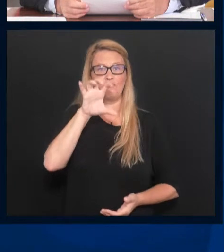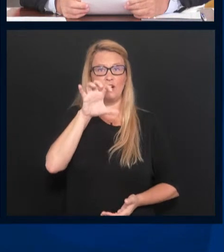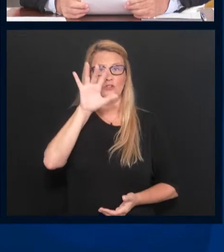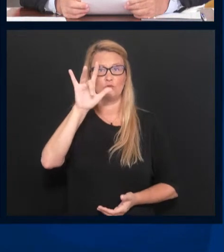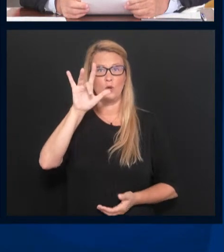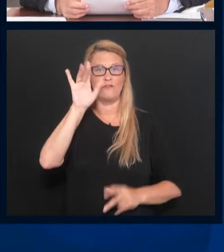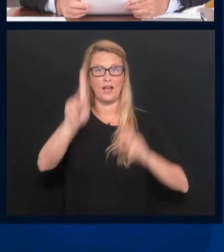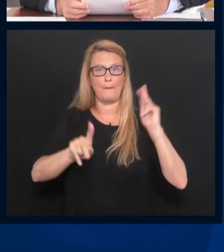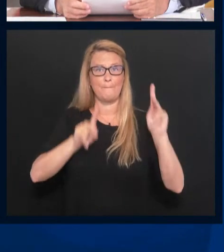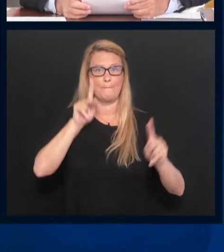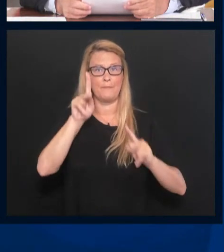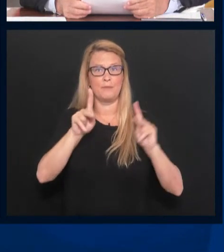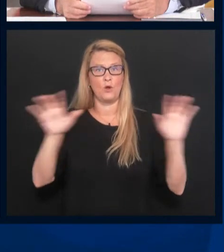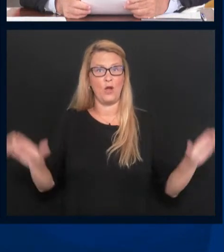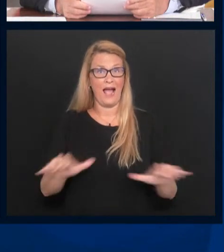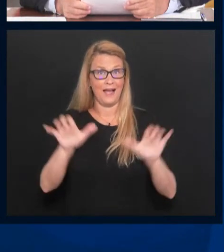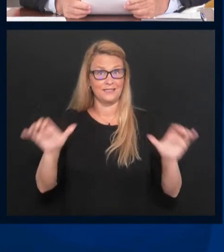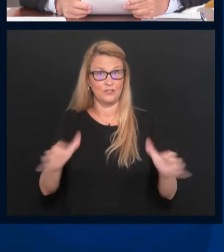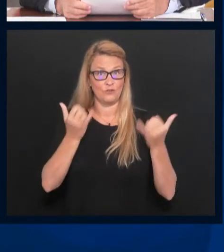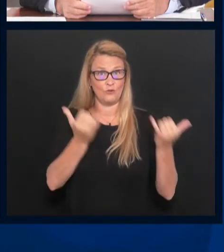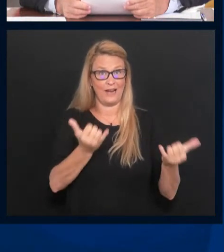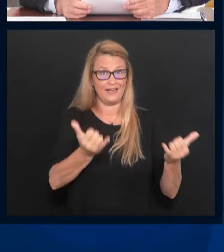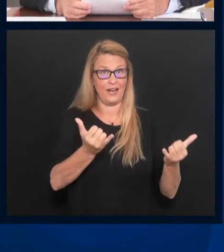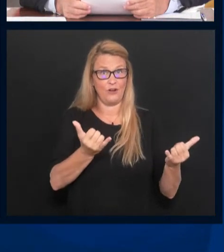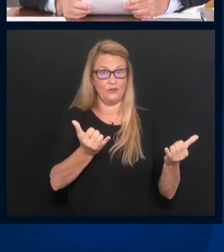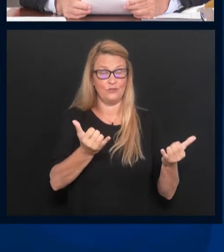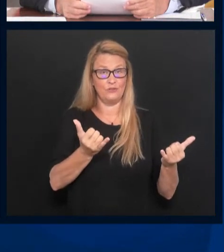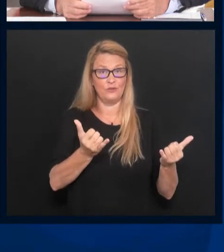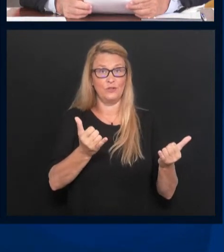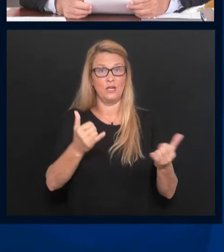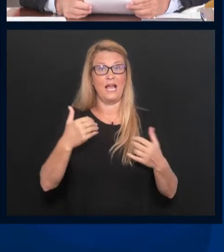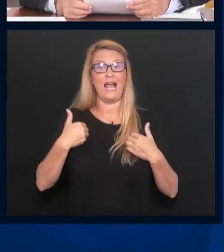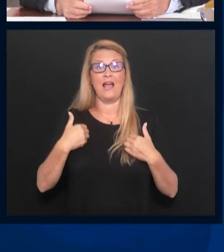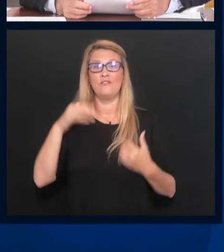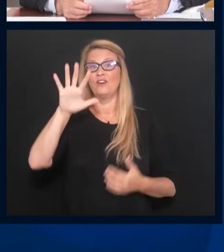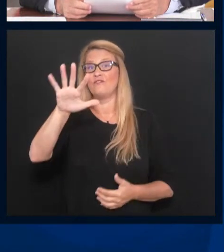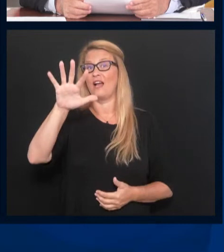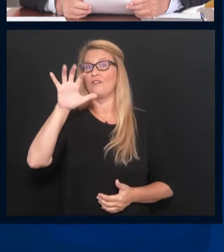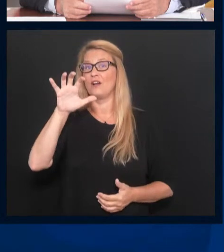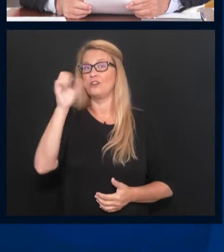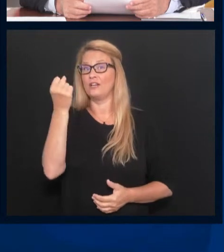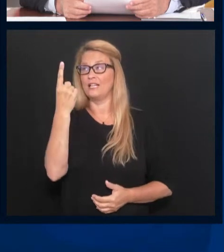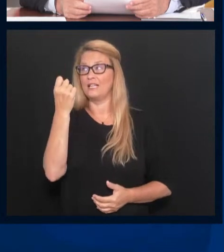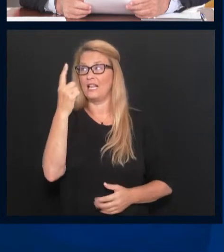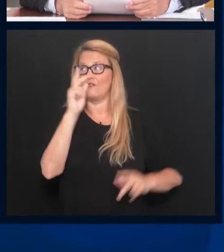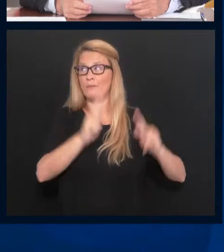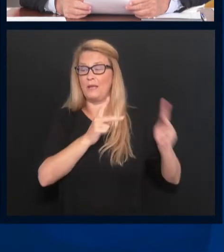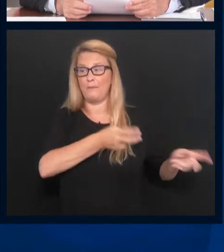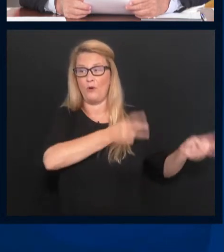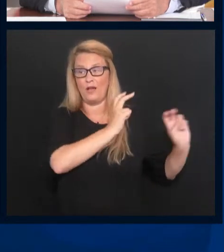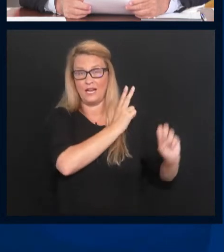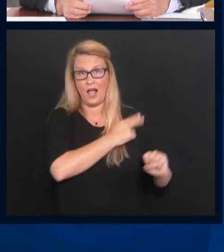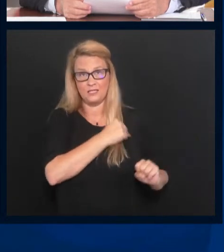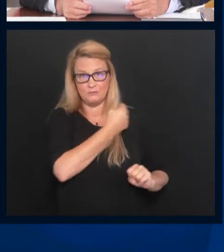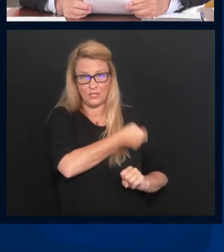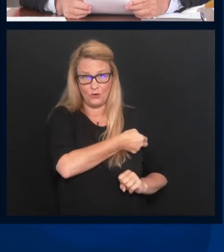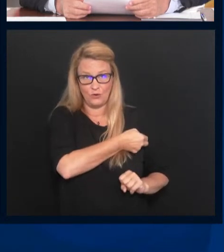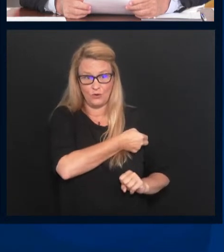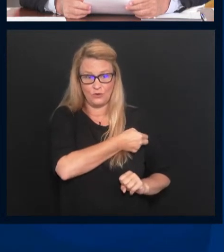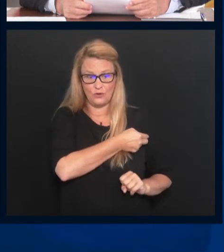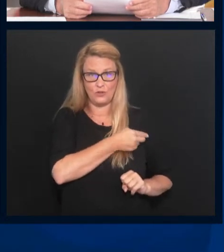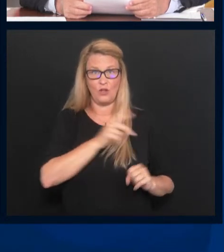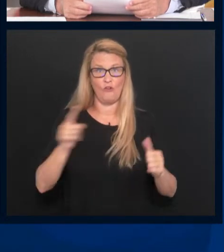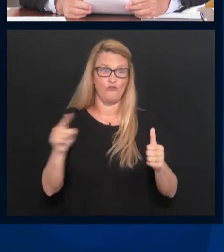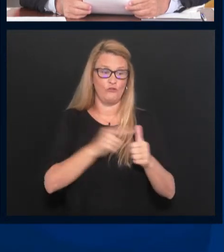11,725 people that are active cases. We have 511 people in the hospital. This is